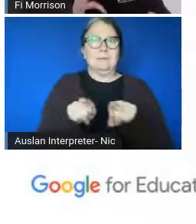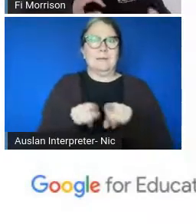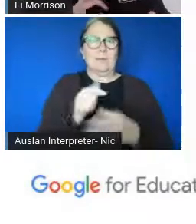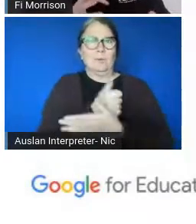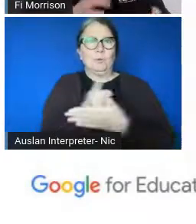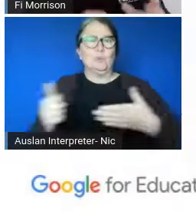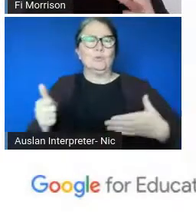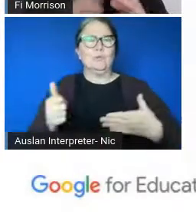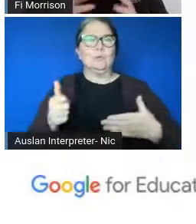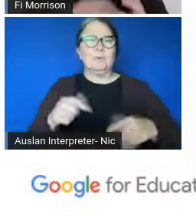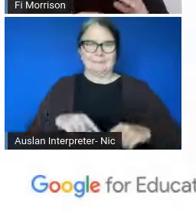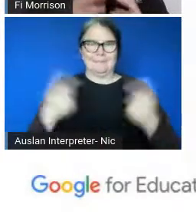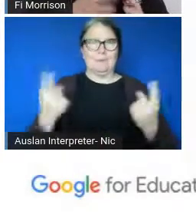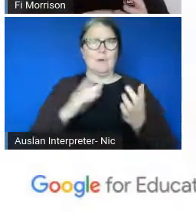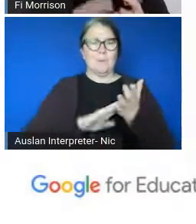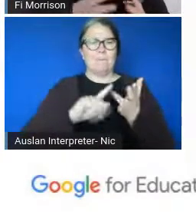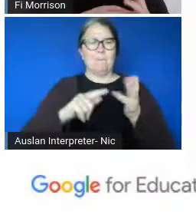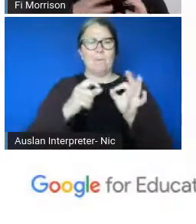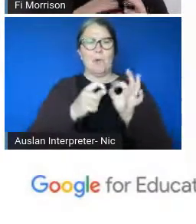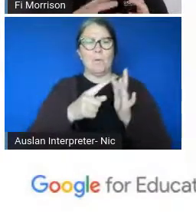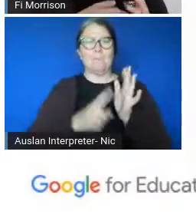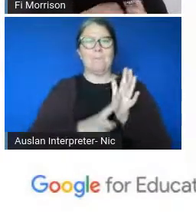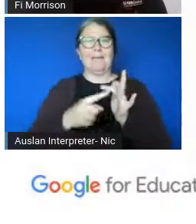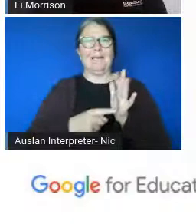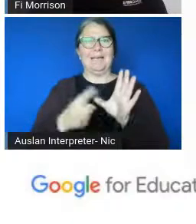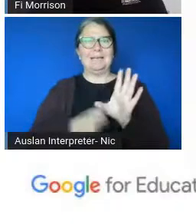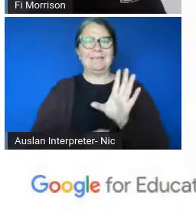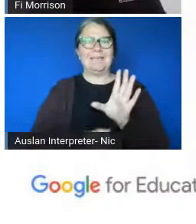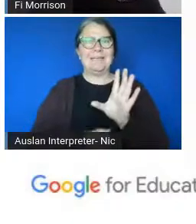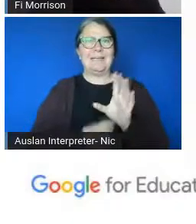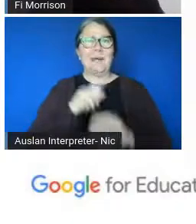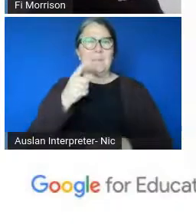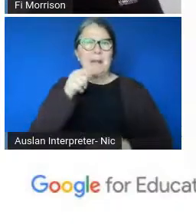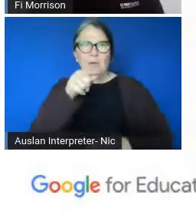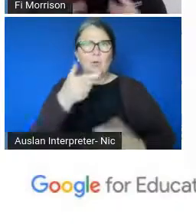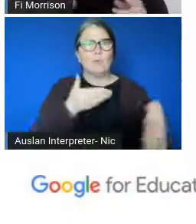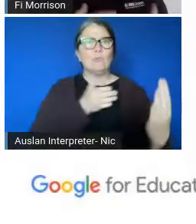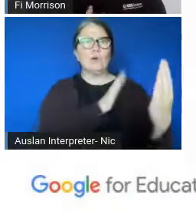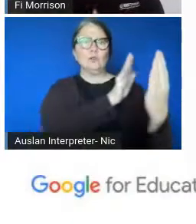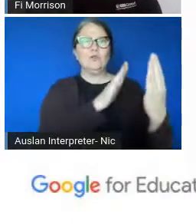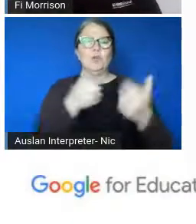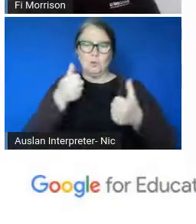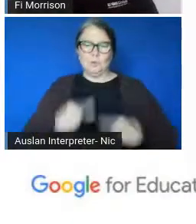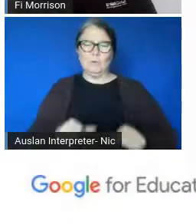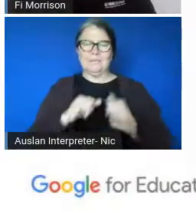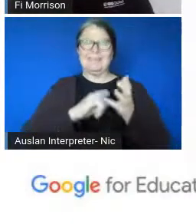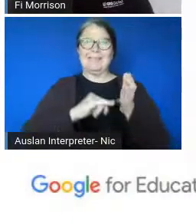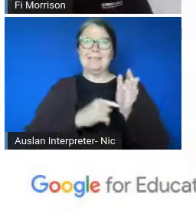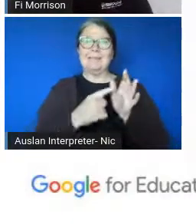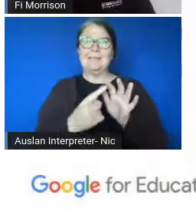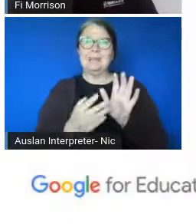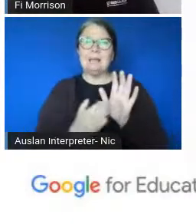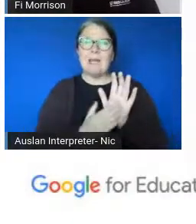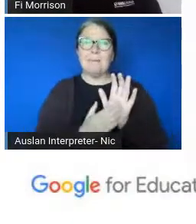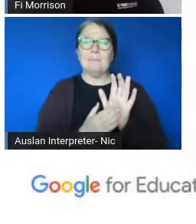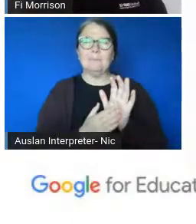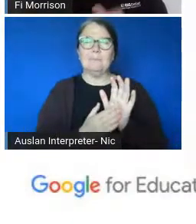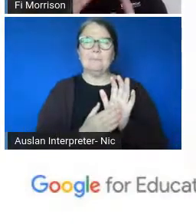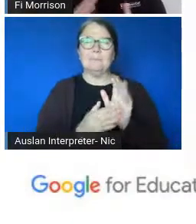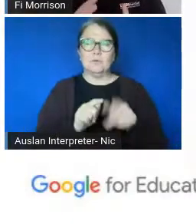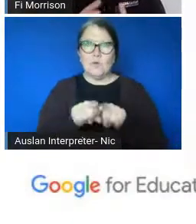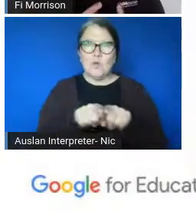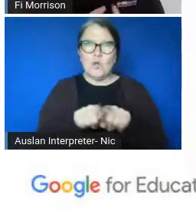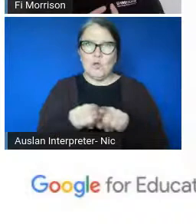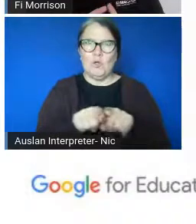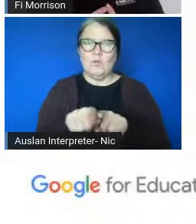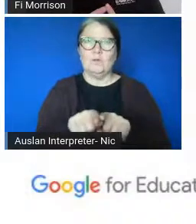but you're kind of taking it from a different angle with that STEM approach. And then in the last session, we started looking at the